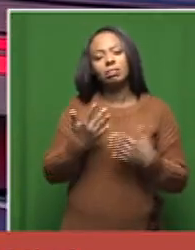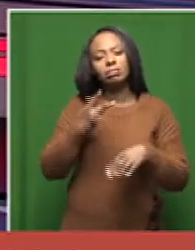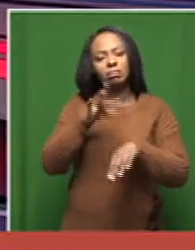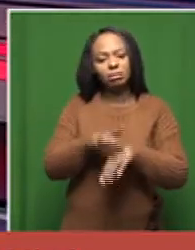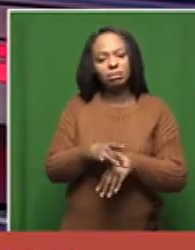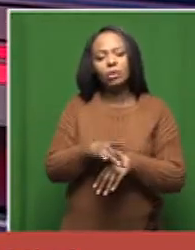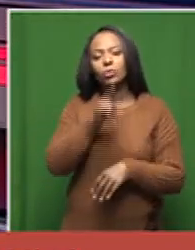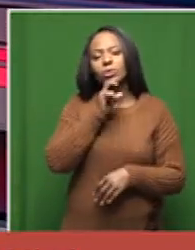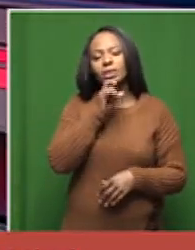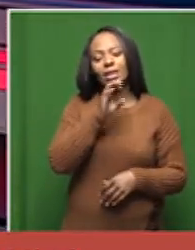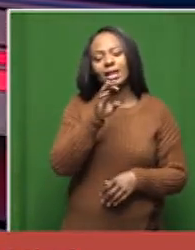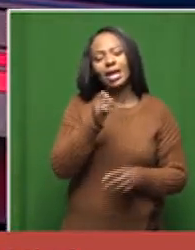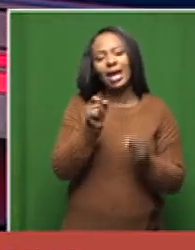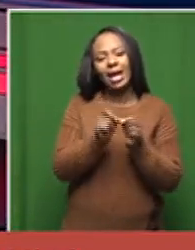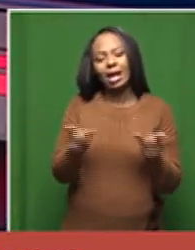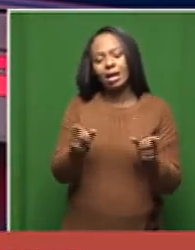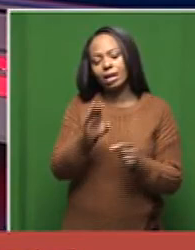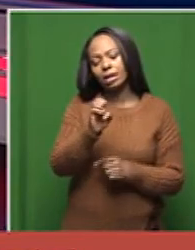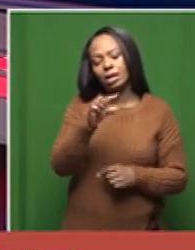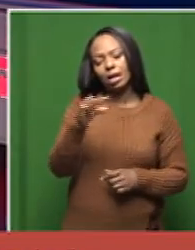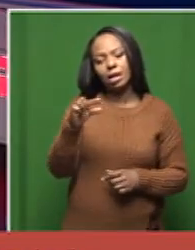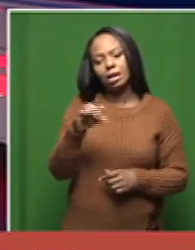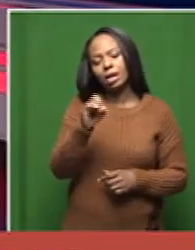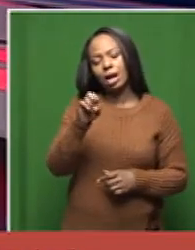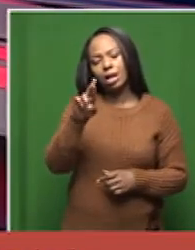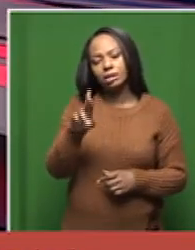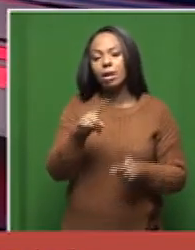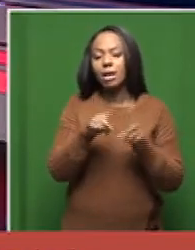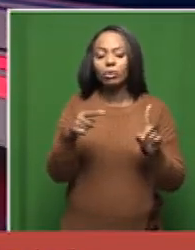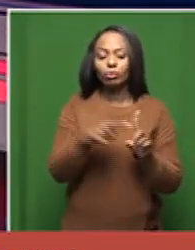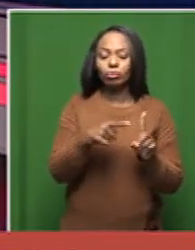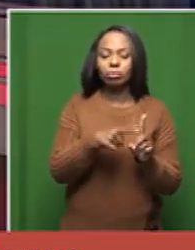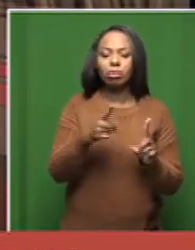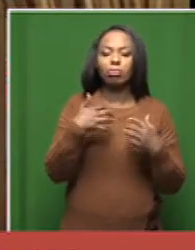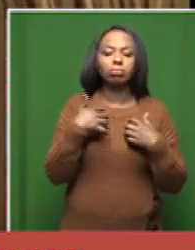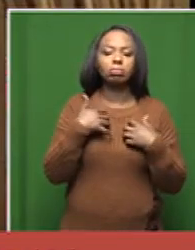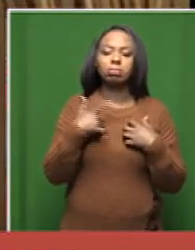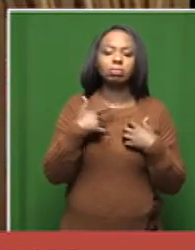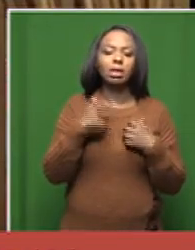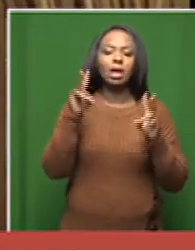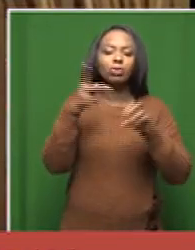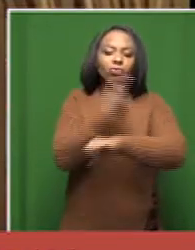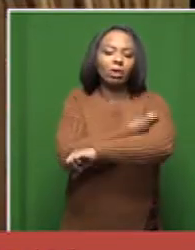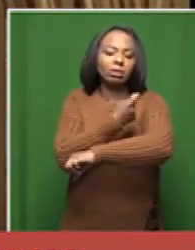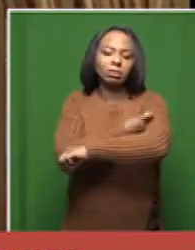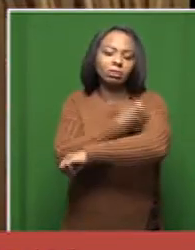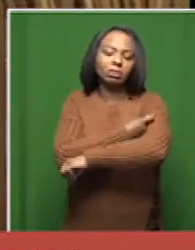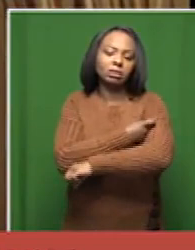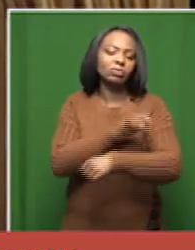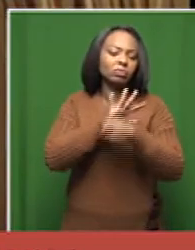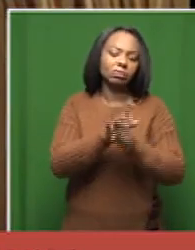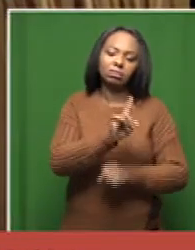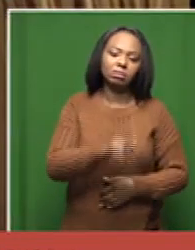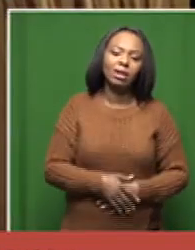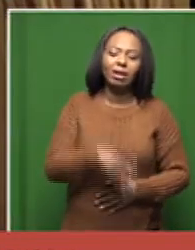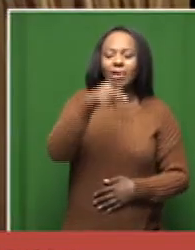cultures. But I can say to Colette that there's absolutely no reason to fear with the COVID-19 vaccines, be it the Pfizer, Moderna,